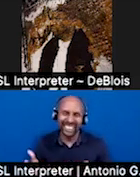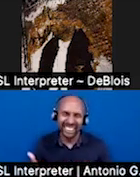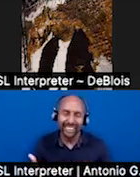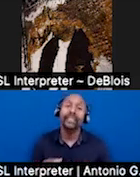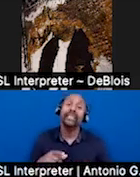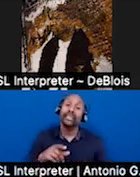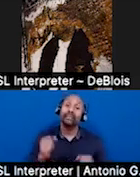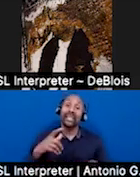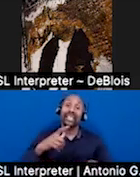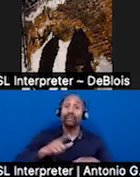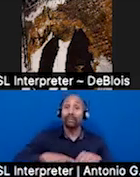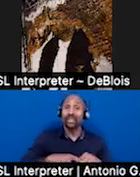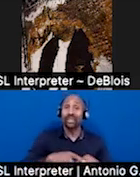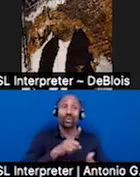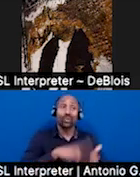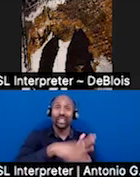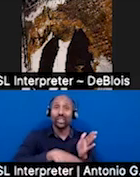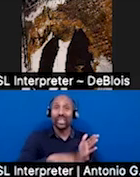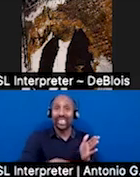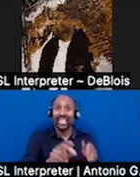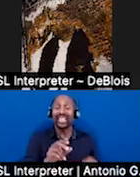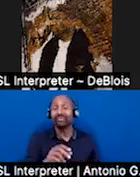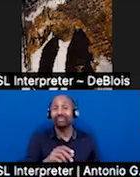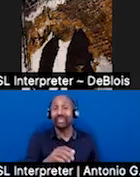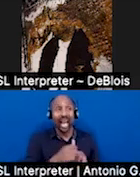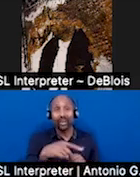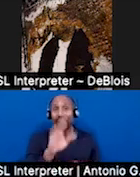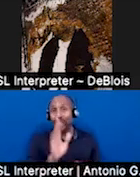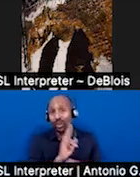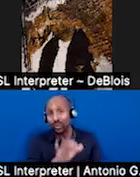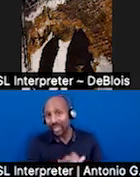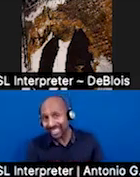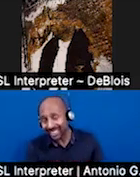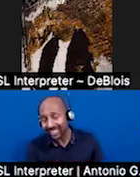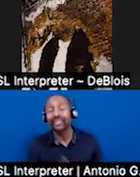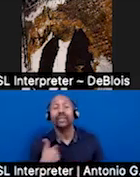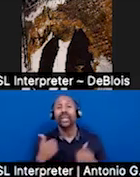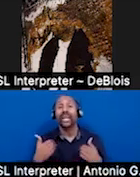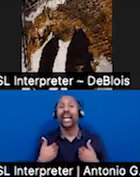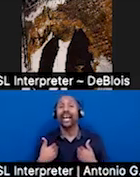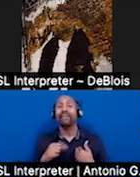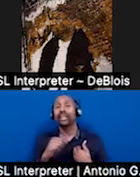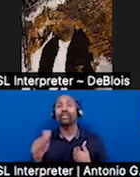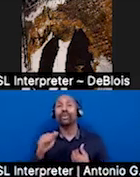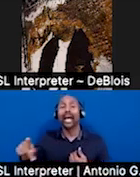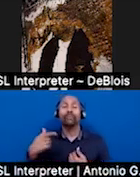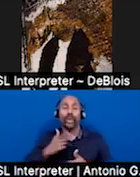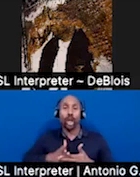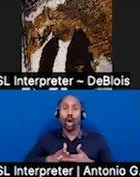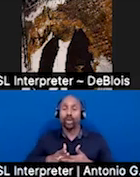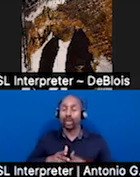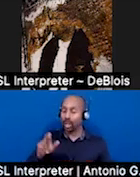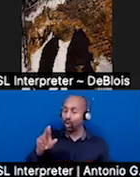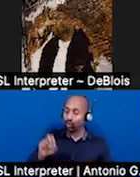with an OCR or an optical character recognition app. So the student who may have a reading disability can convert